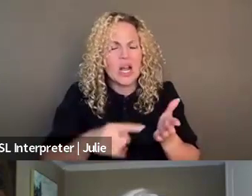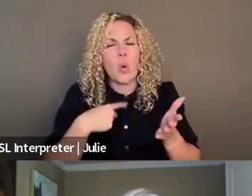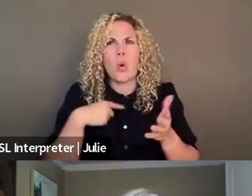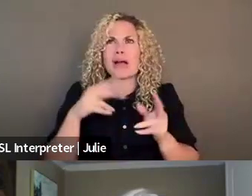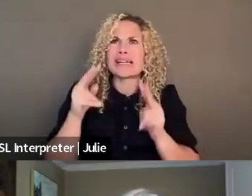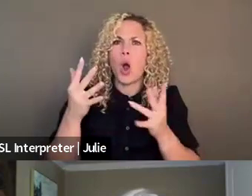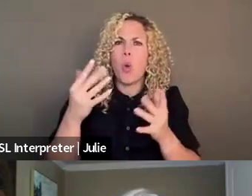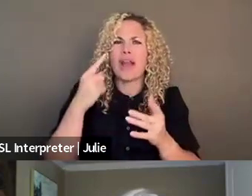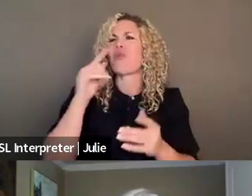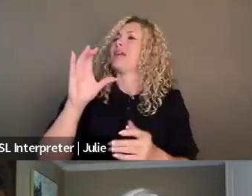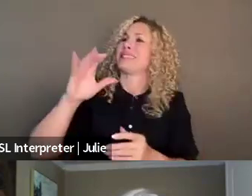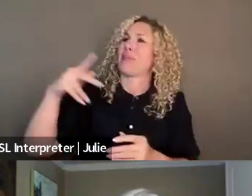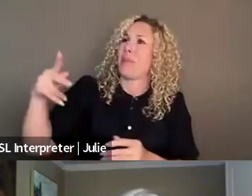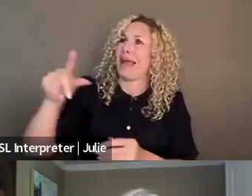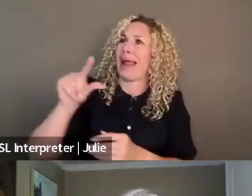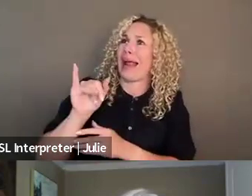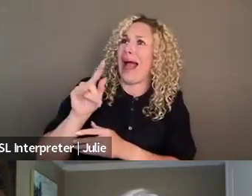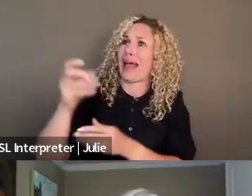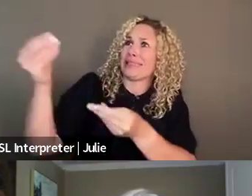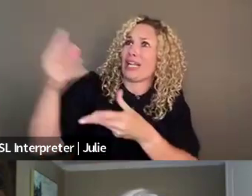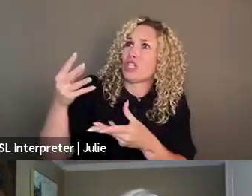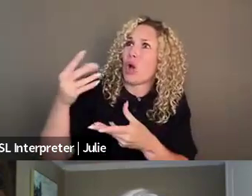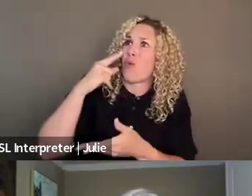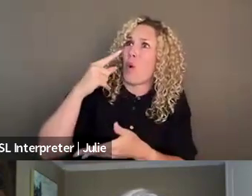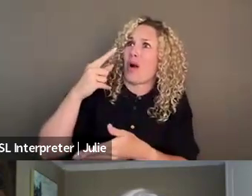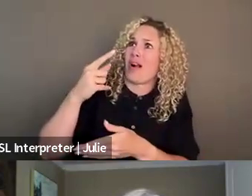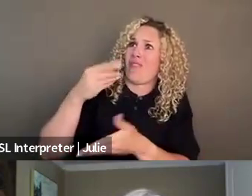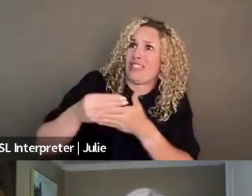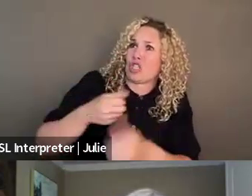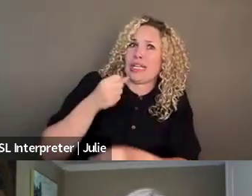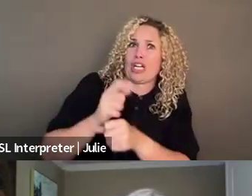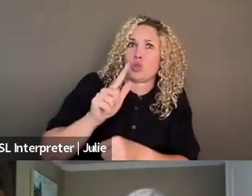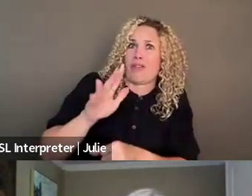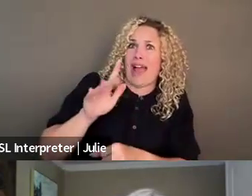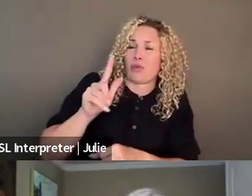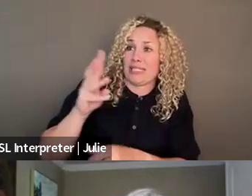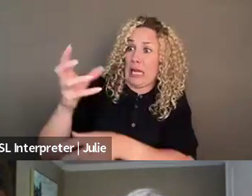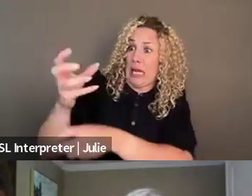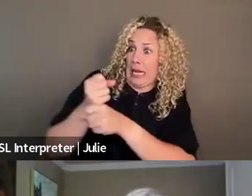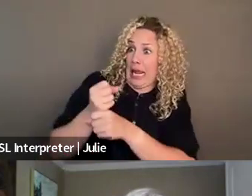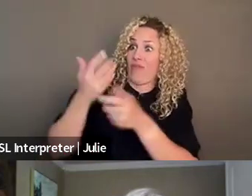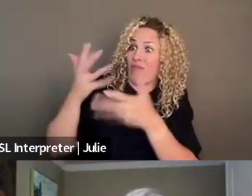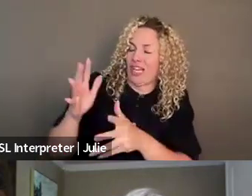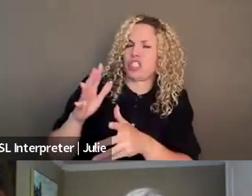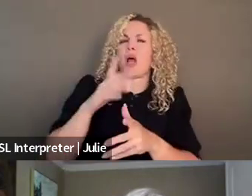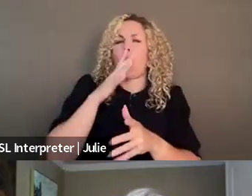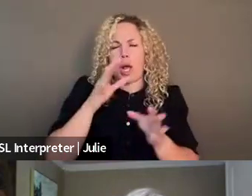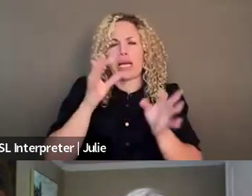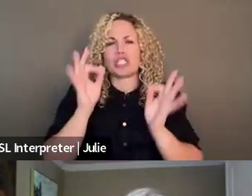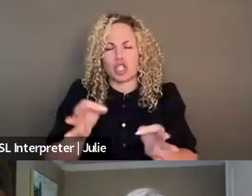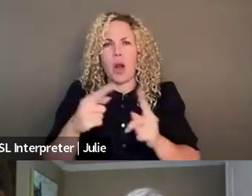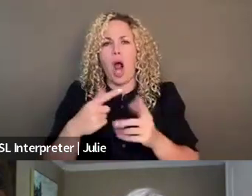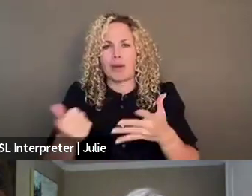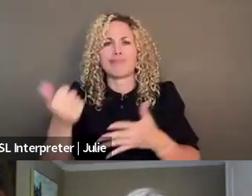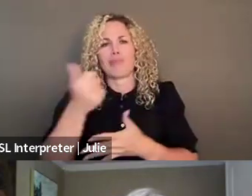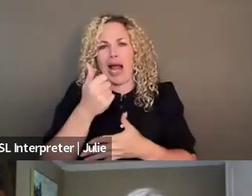the CPP guidelines for fiscal year 25-26. So as soon as those come in, our agency will determine our development priorities and share